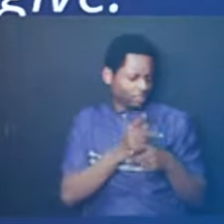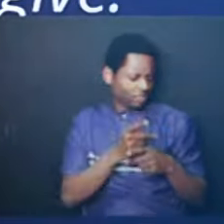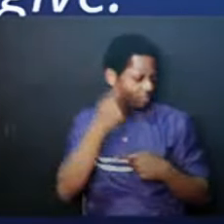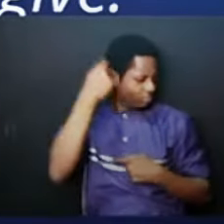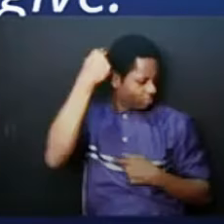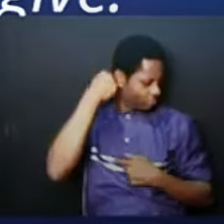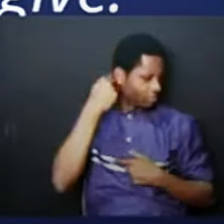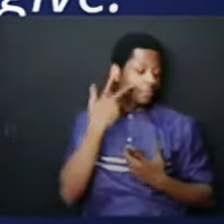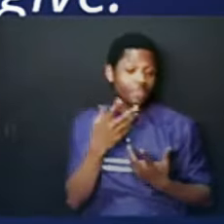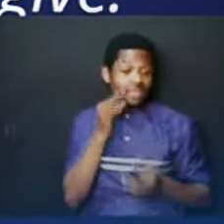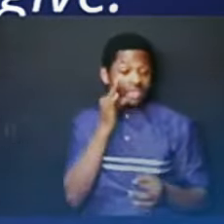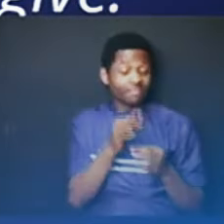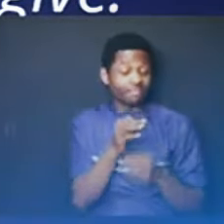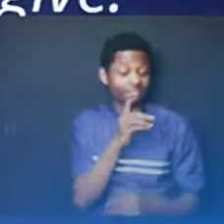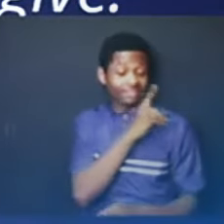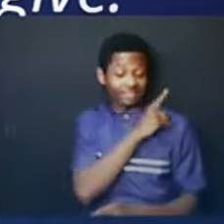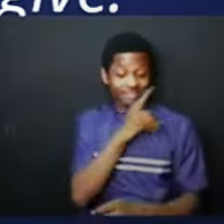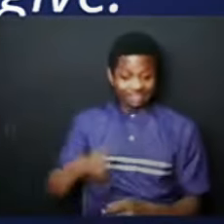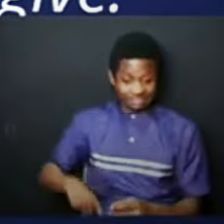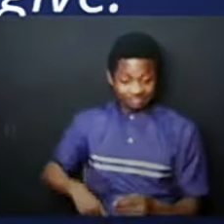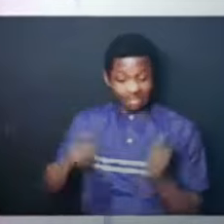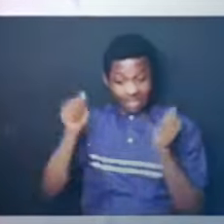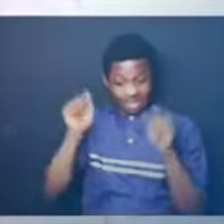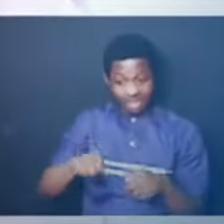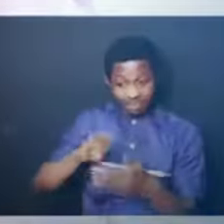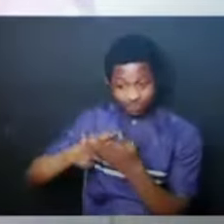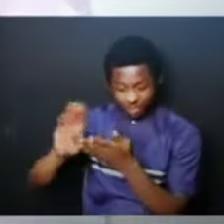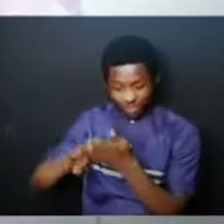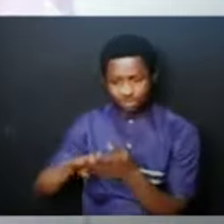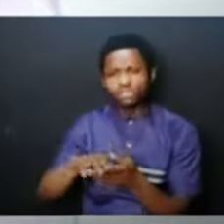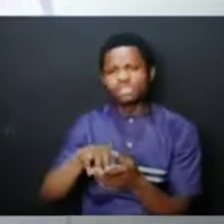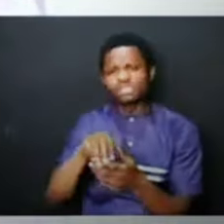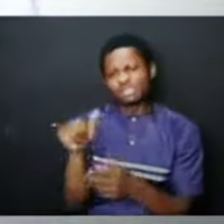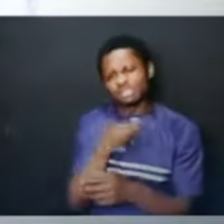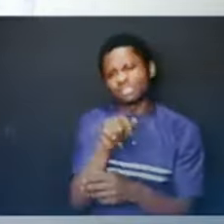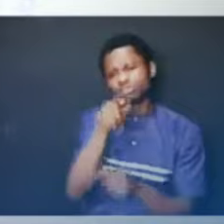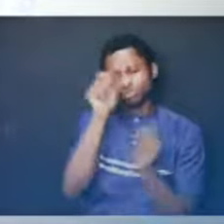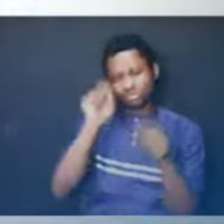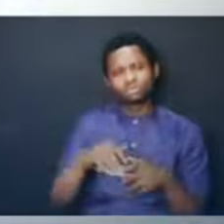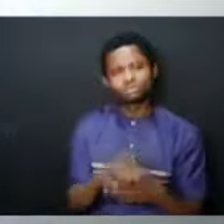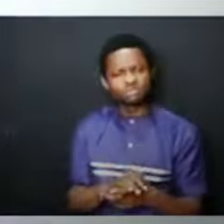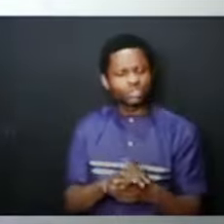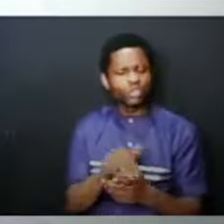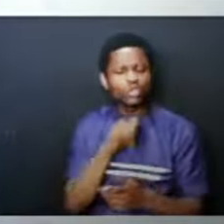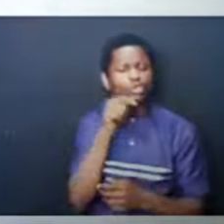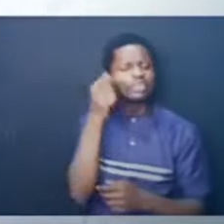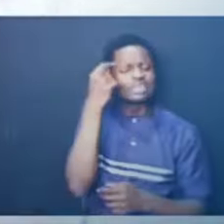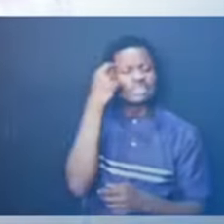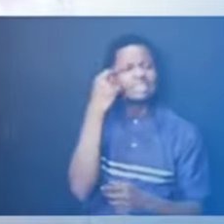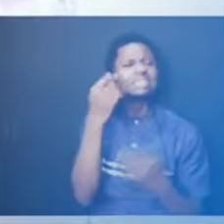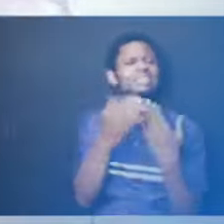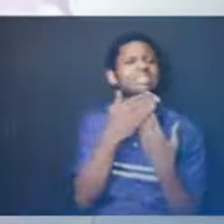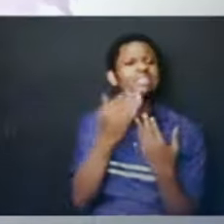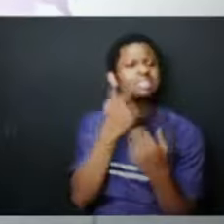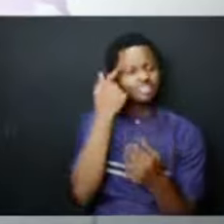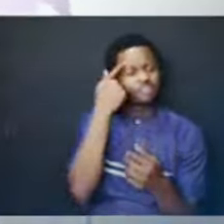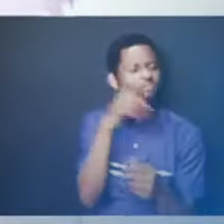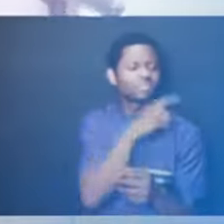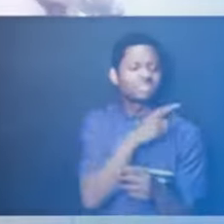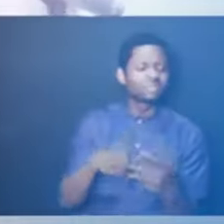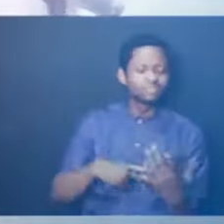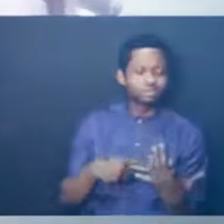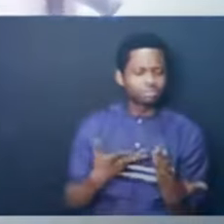David did it, you can also do it. I don't think it was that easy for David and his men.